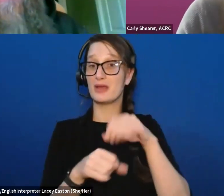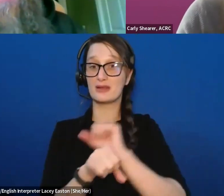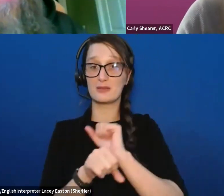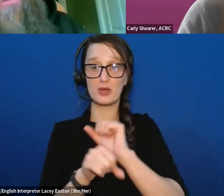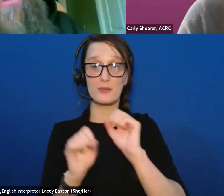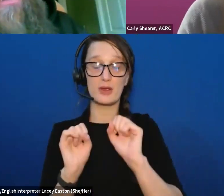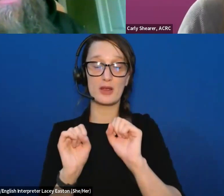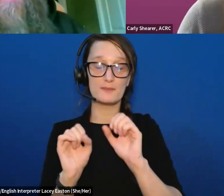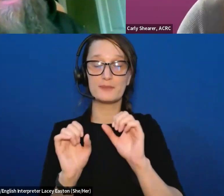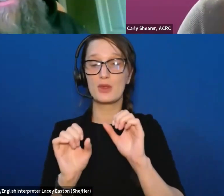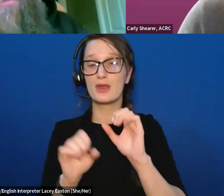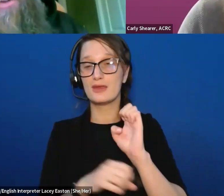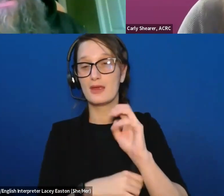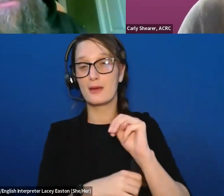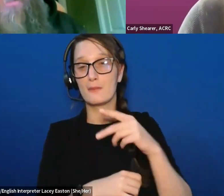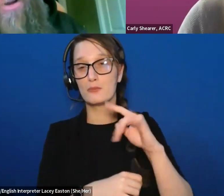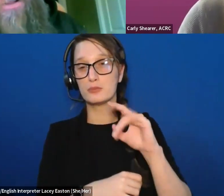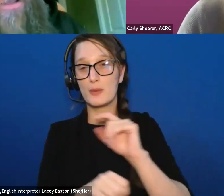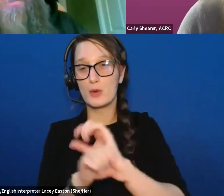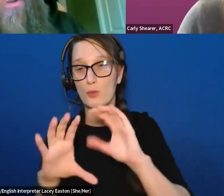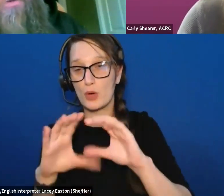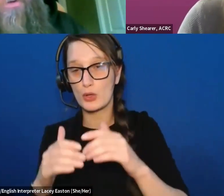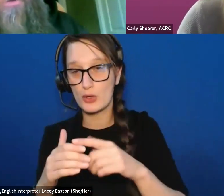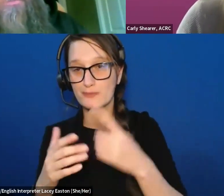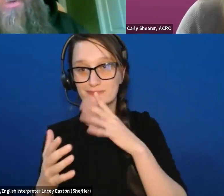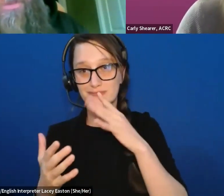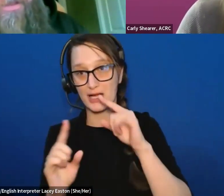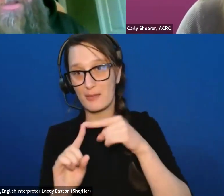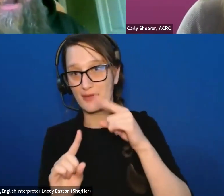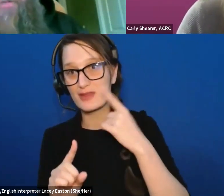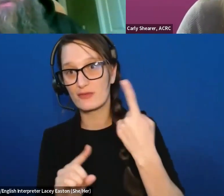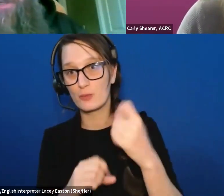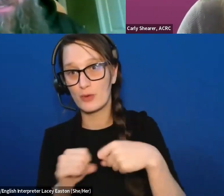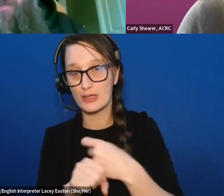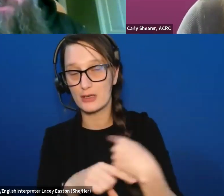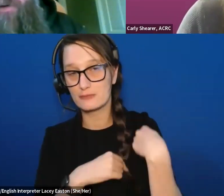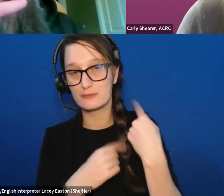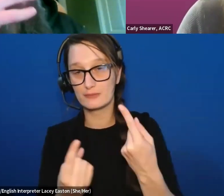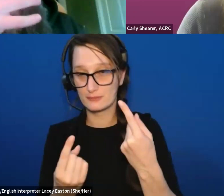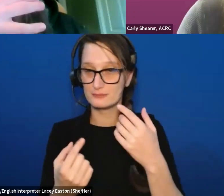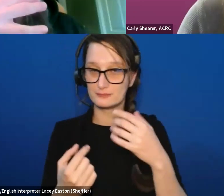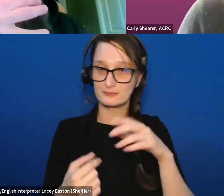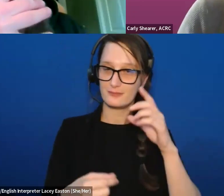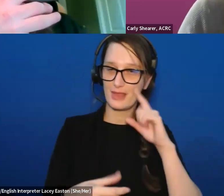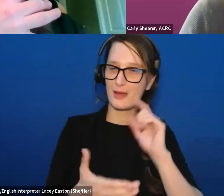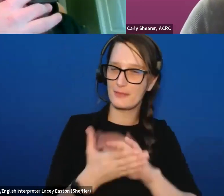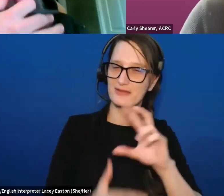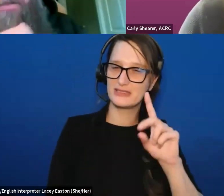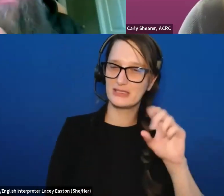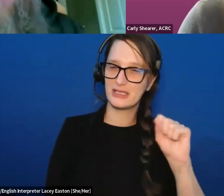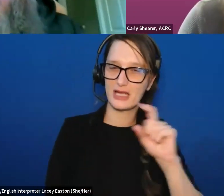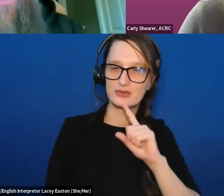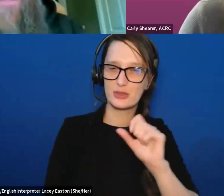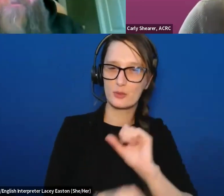for a year before, because it's been talked about for quite some time, Carly, right? The employment work group with, I believe DDS was the one that was really working a lot